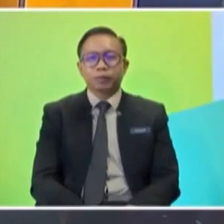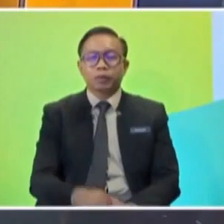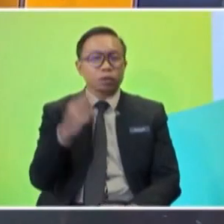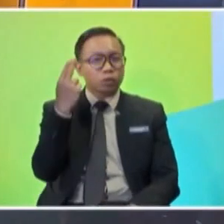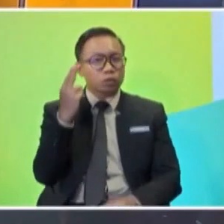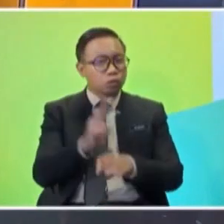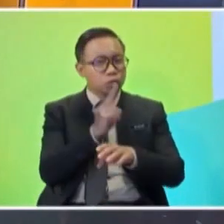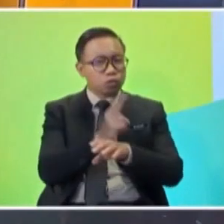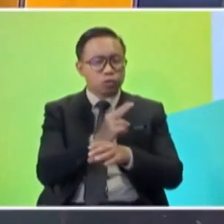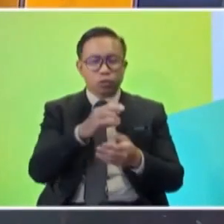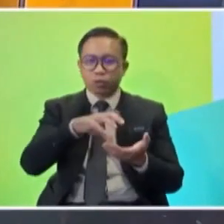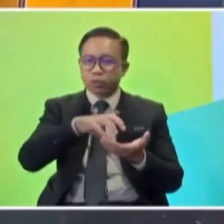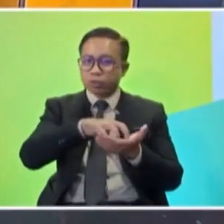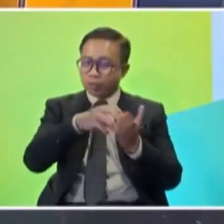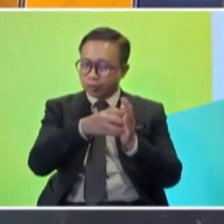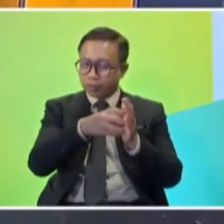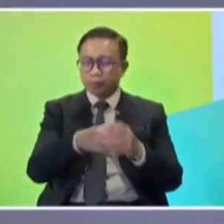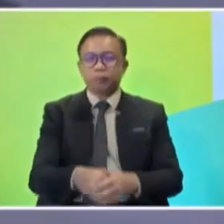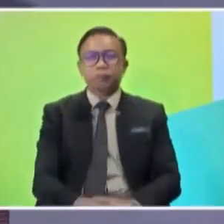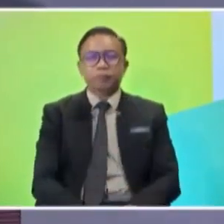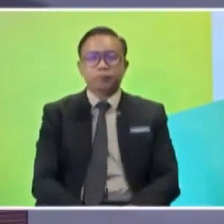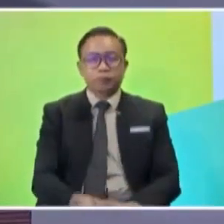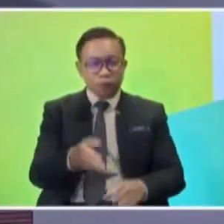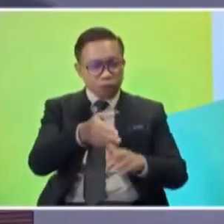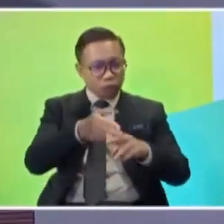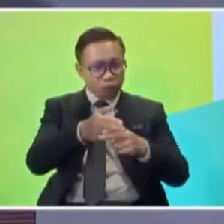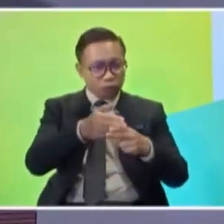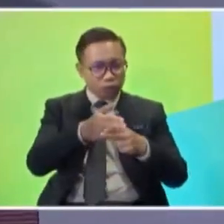cake knife. All right. And half.